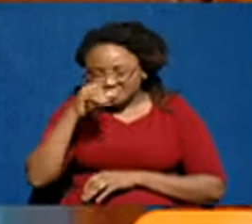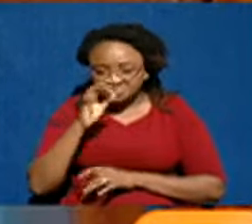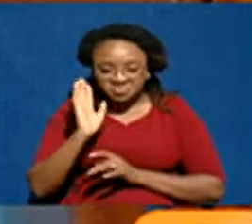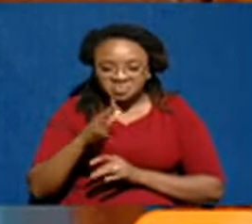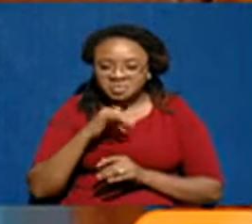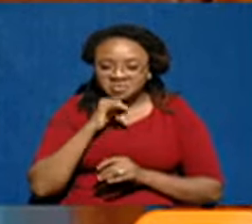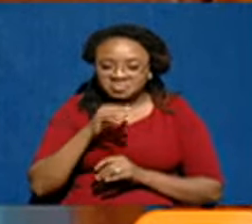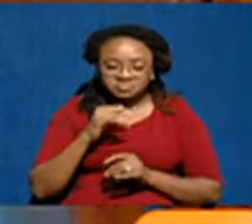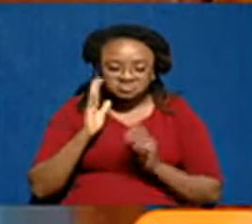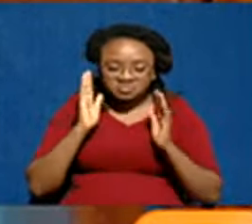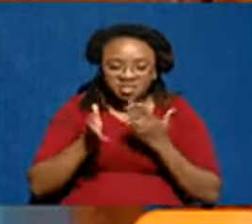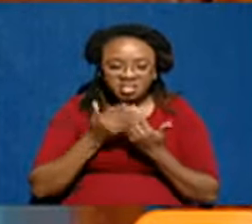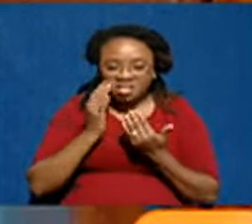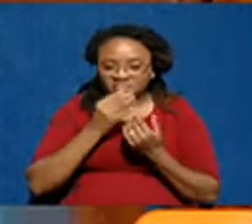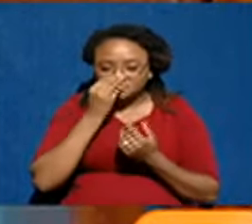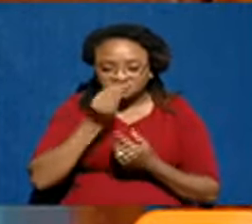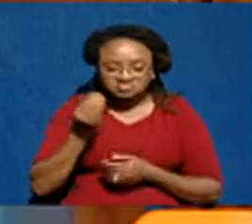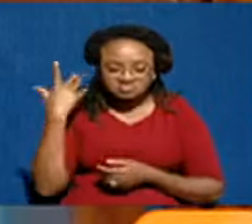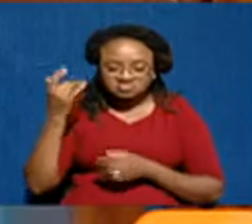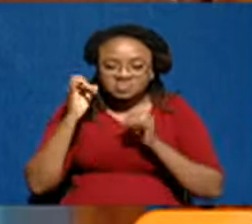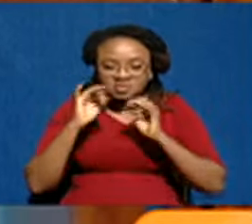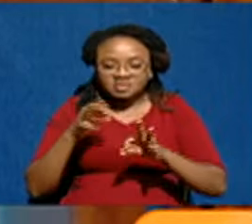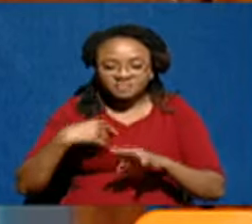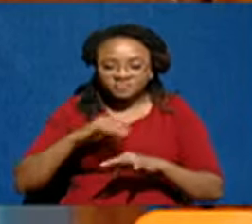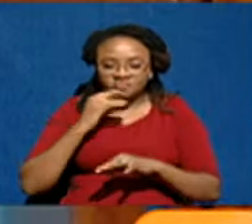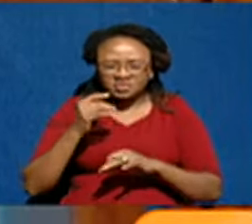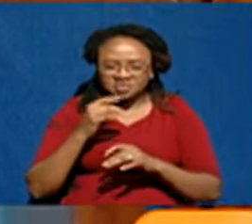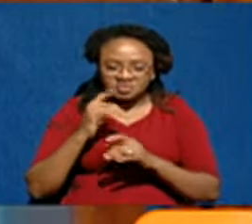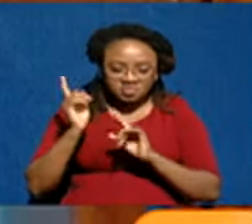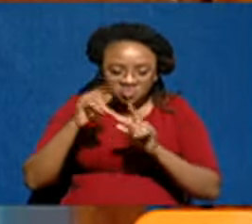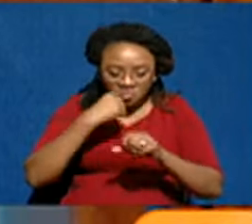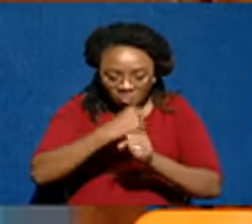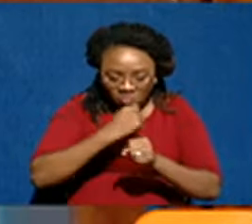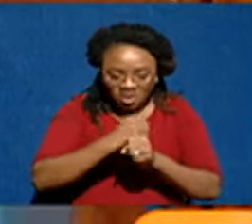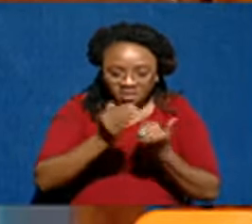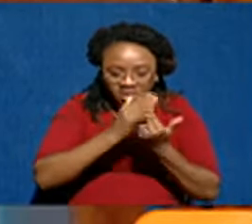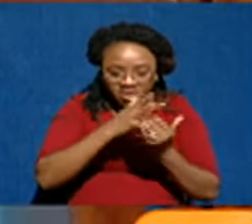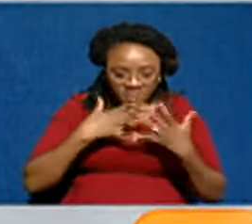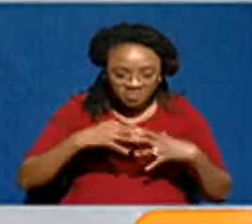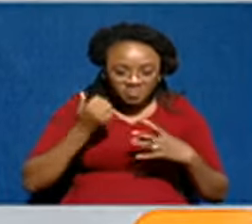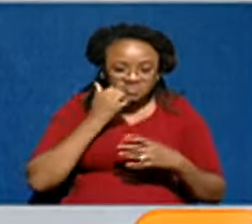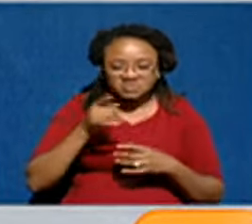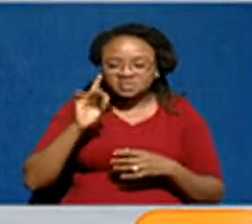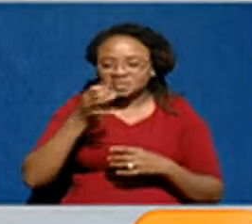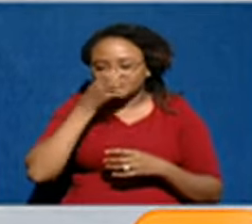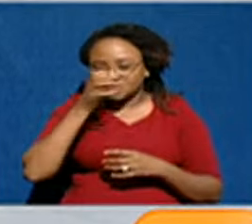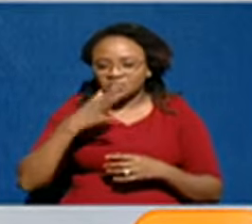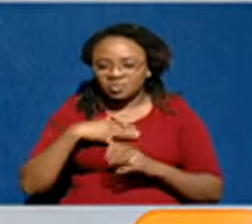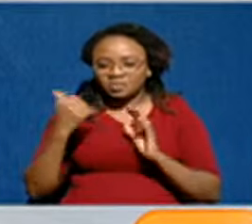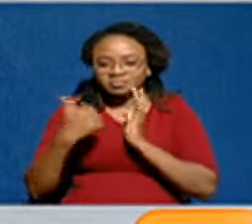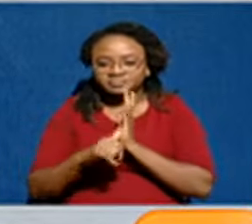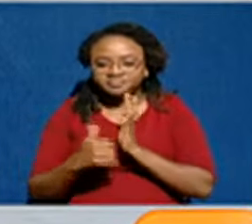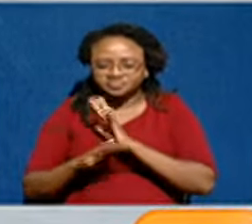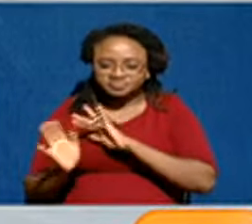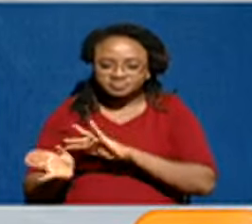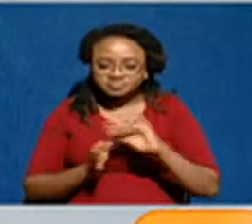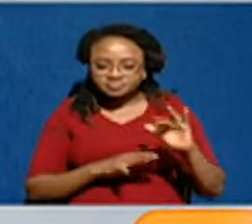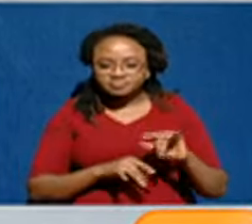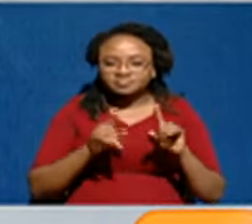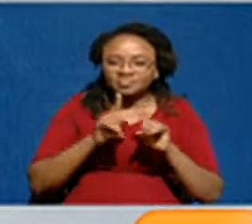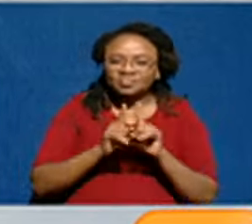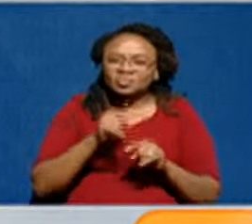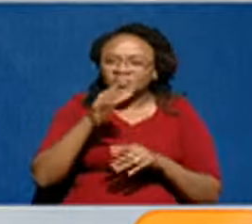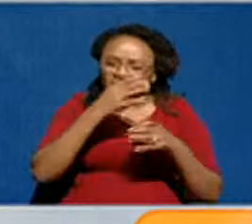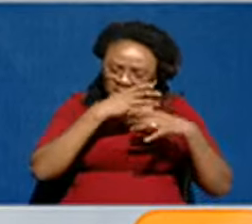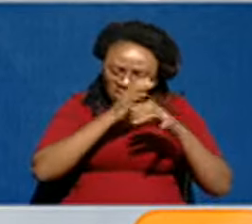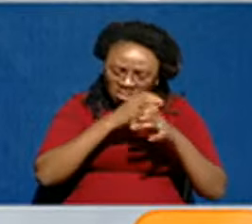tax to take care of the healthcare. Piers Nyakundi, let me ask you this. As Lab Workers Union, what do lab workers